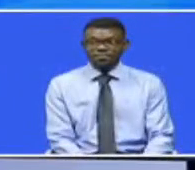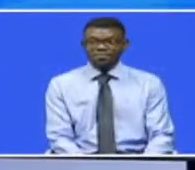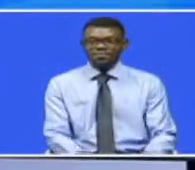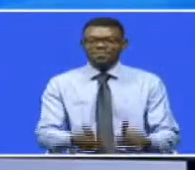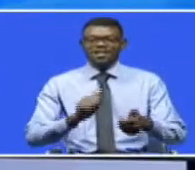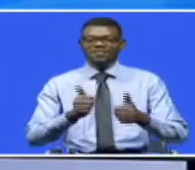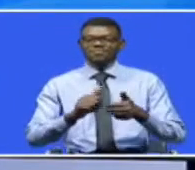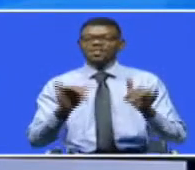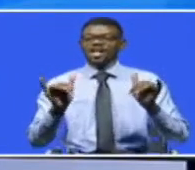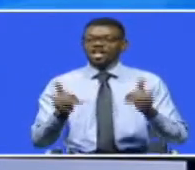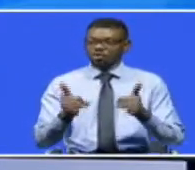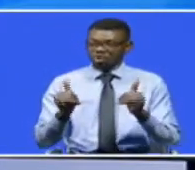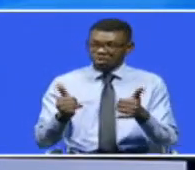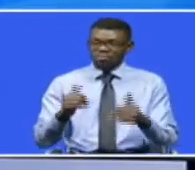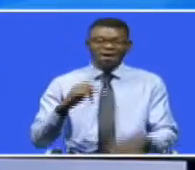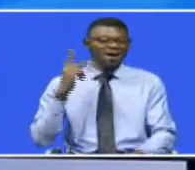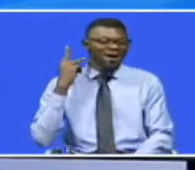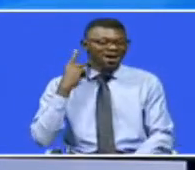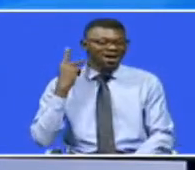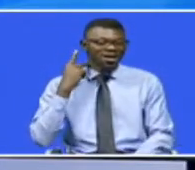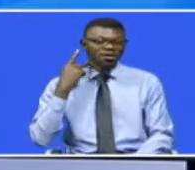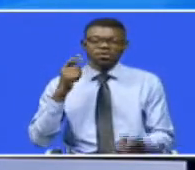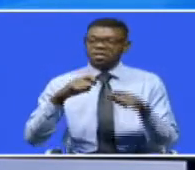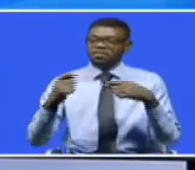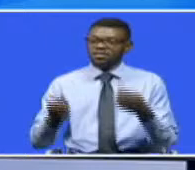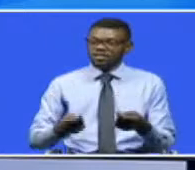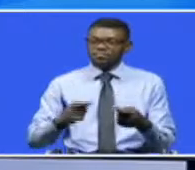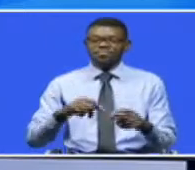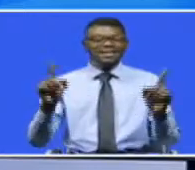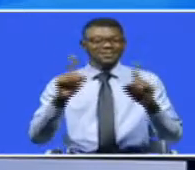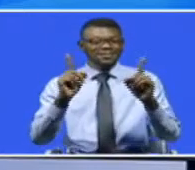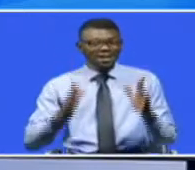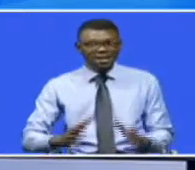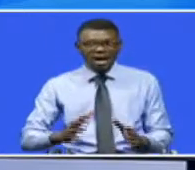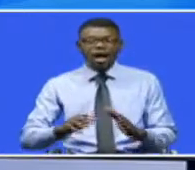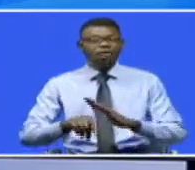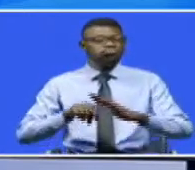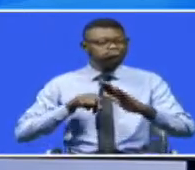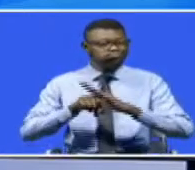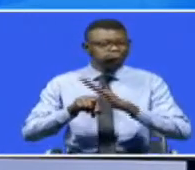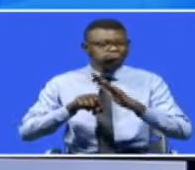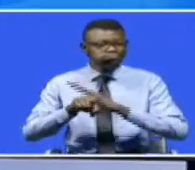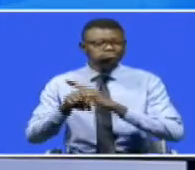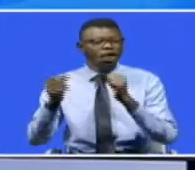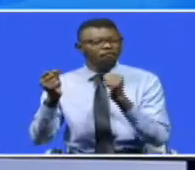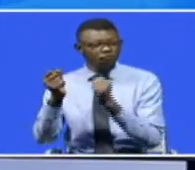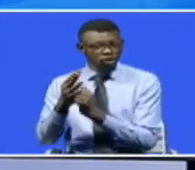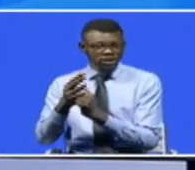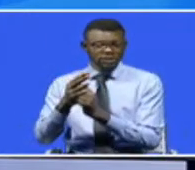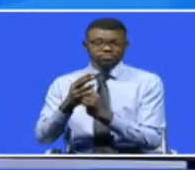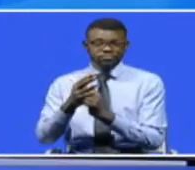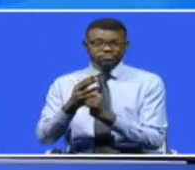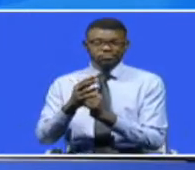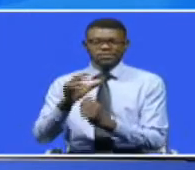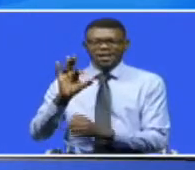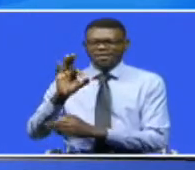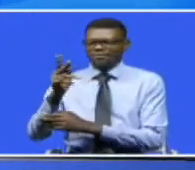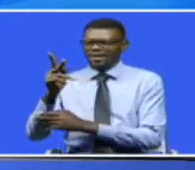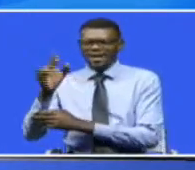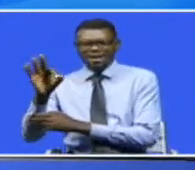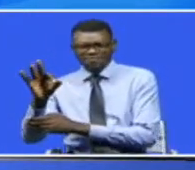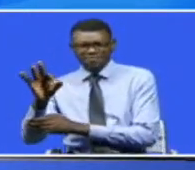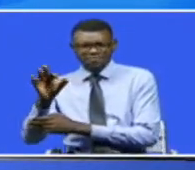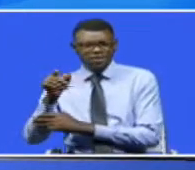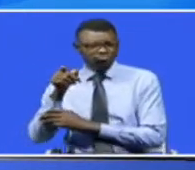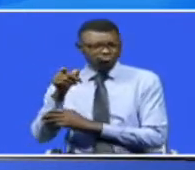And on to sports news. Kariobangi Sharks striker Eric Kapaito has scored 14 goals in the FKF Premier League this season.